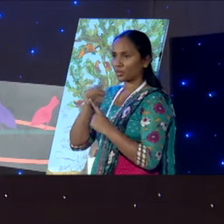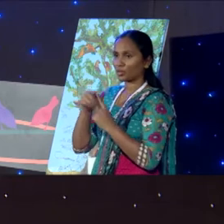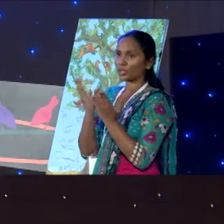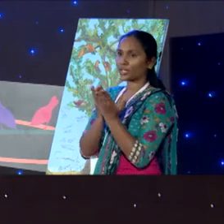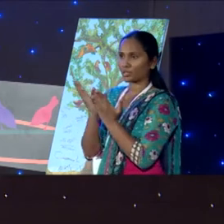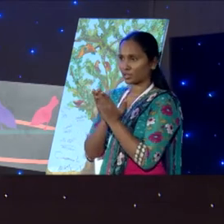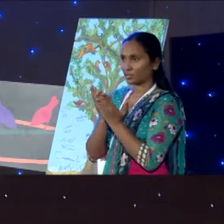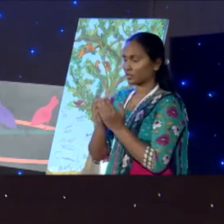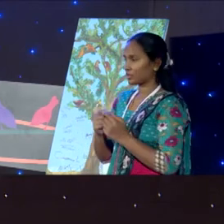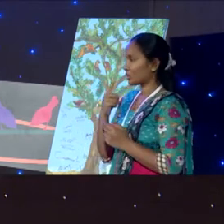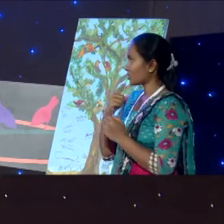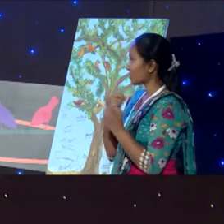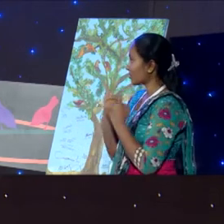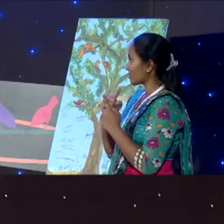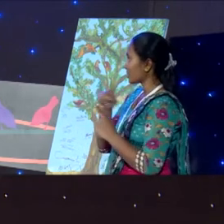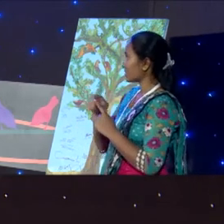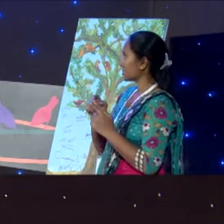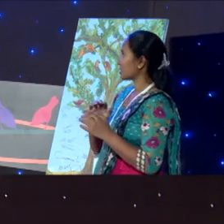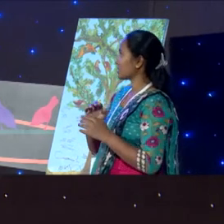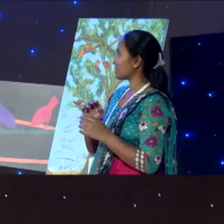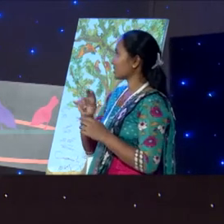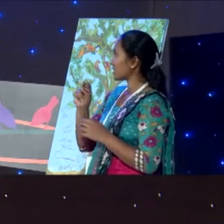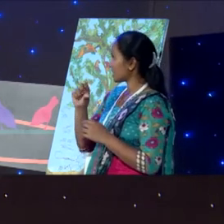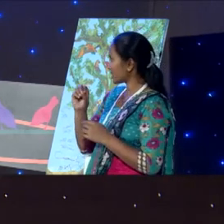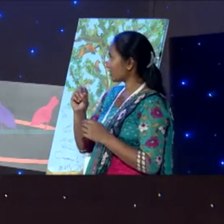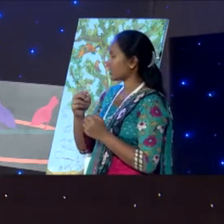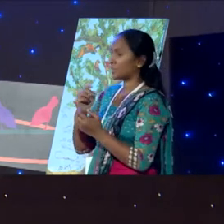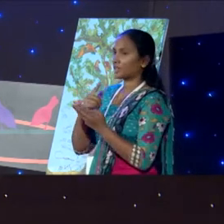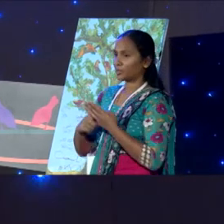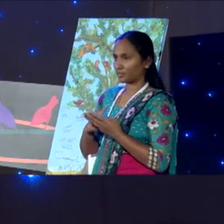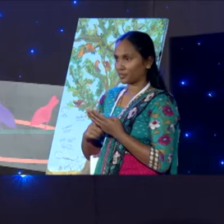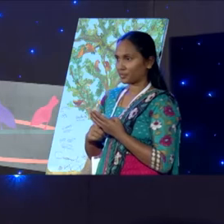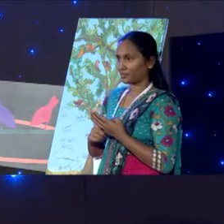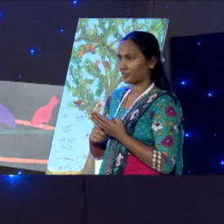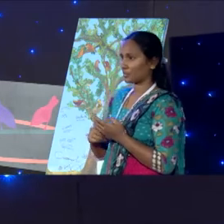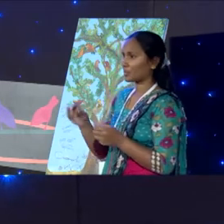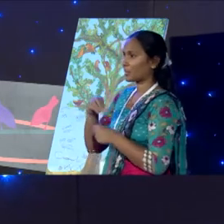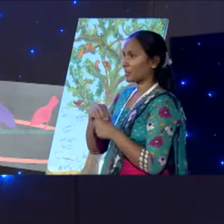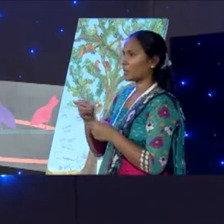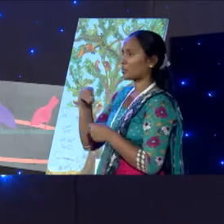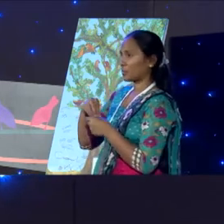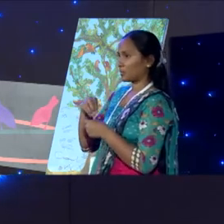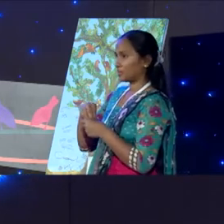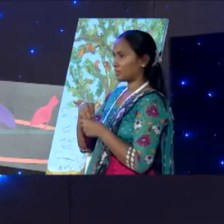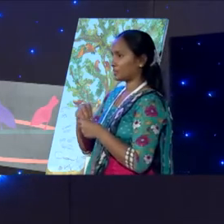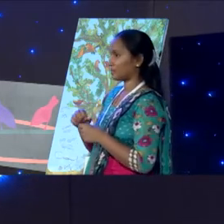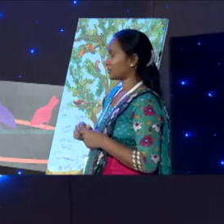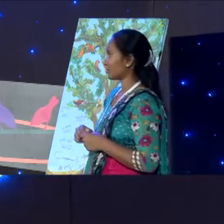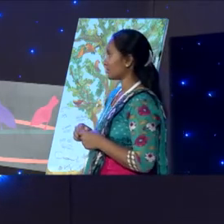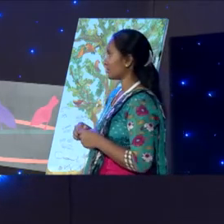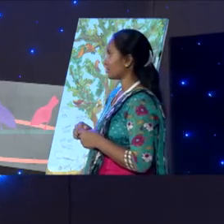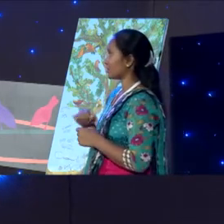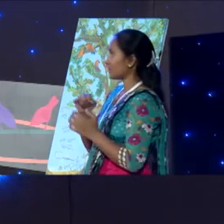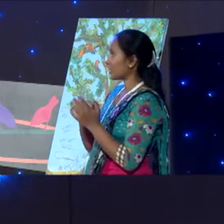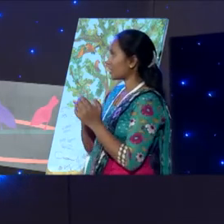education, who've spoken about charity, who've spoken about empowerment, and so on and so forth. It all